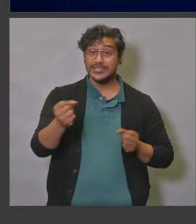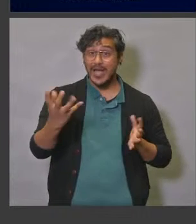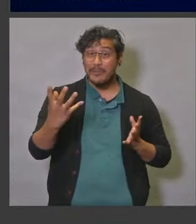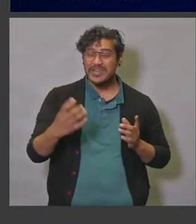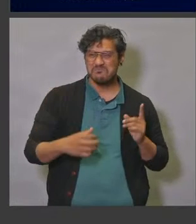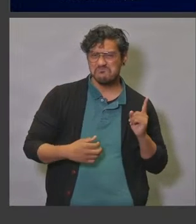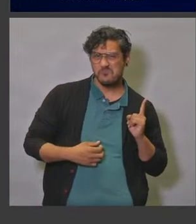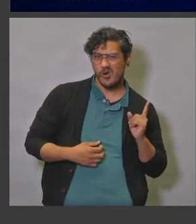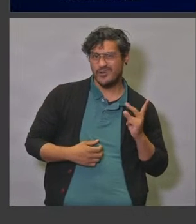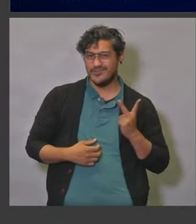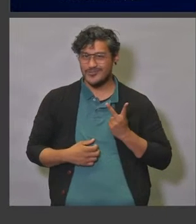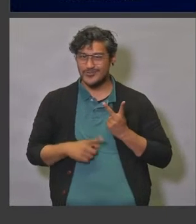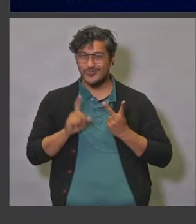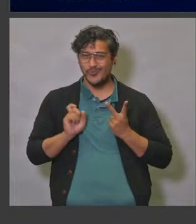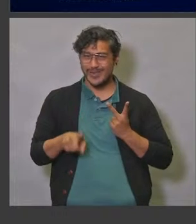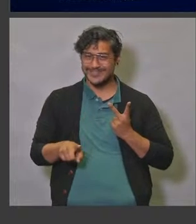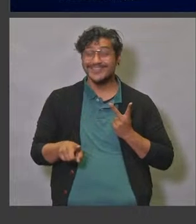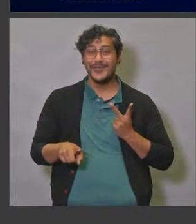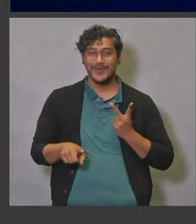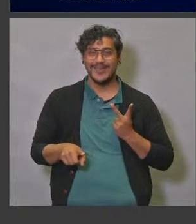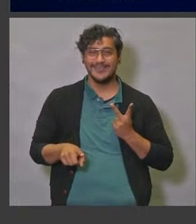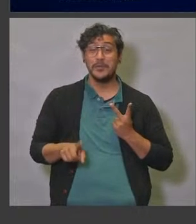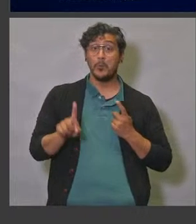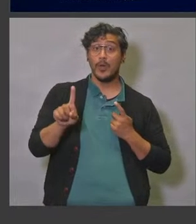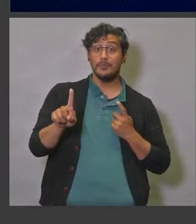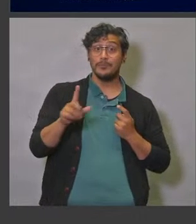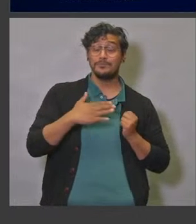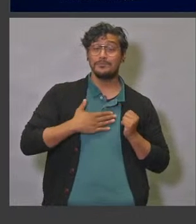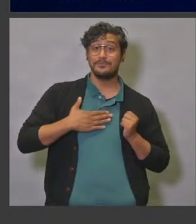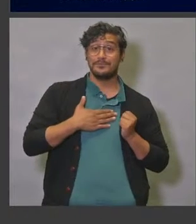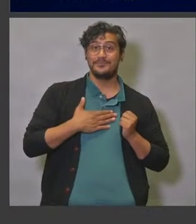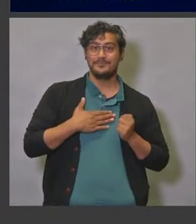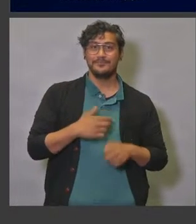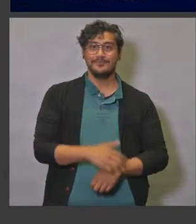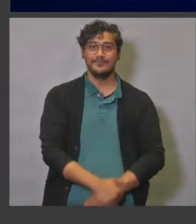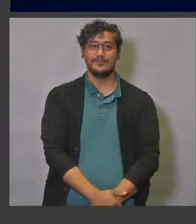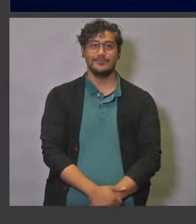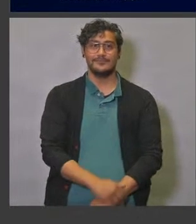to 2 questions per reporter. One moment, please, for our first question.